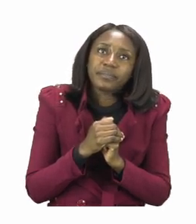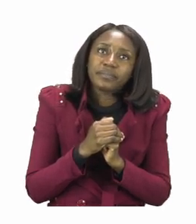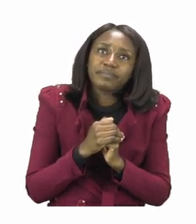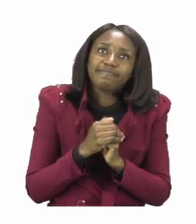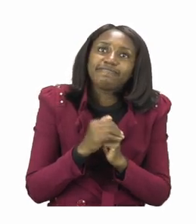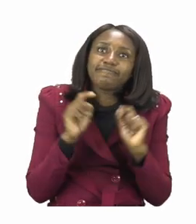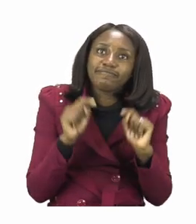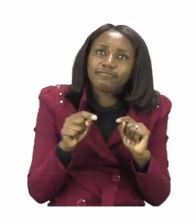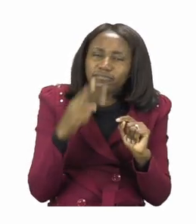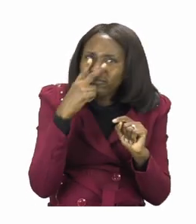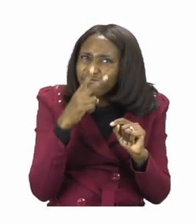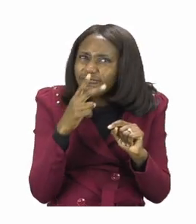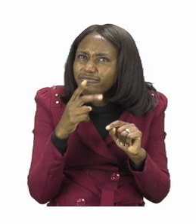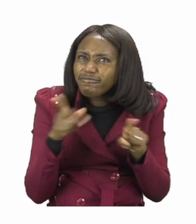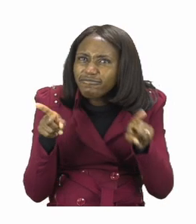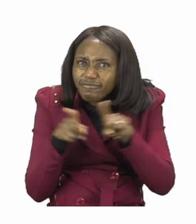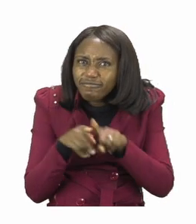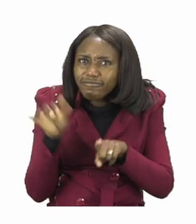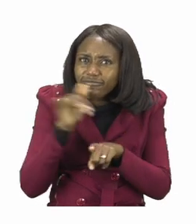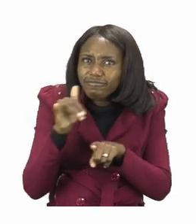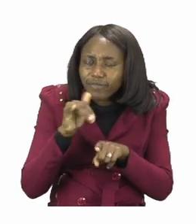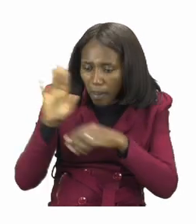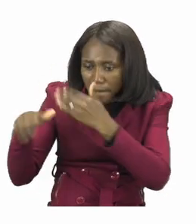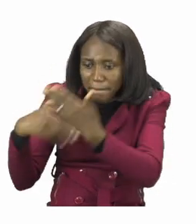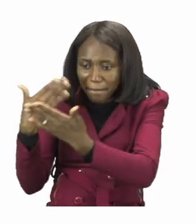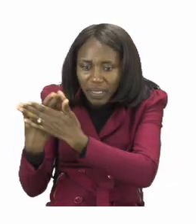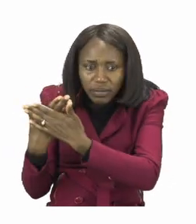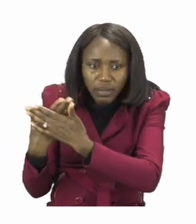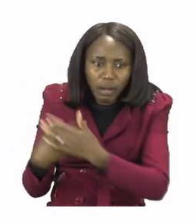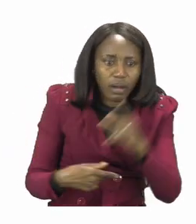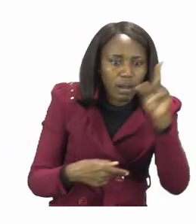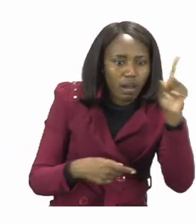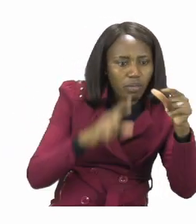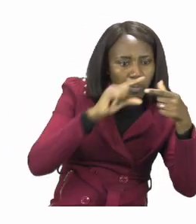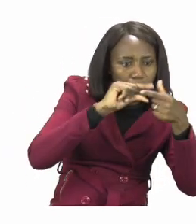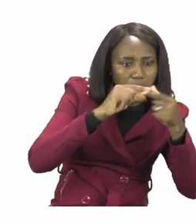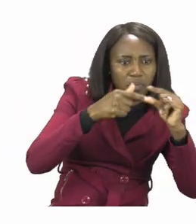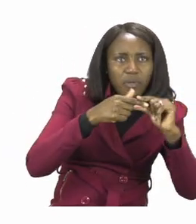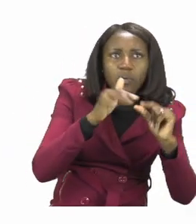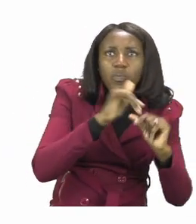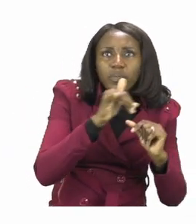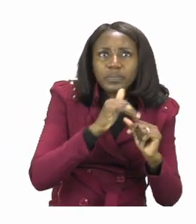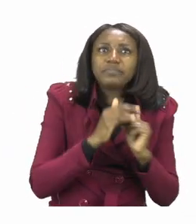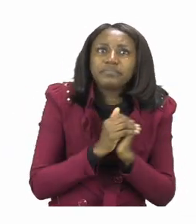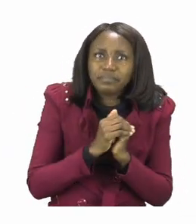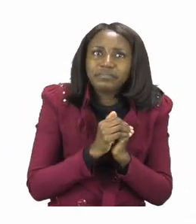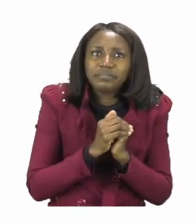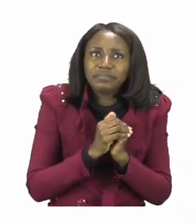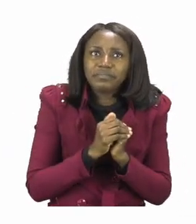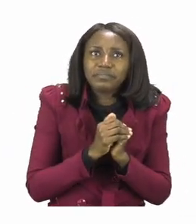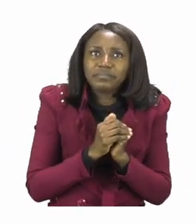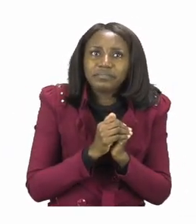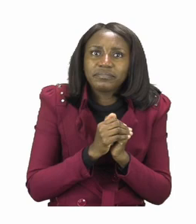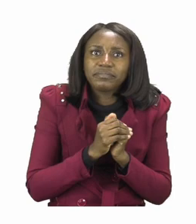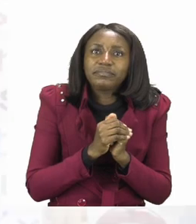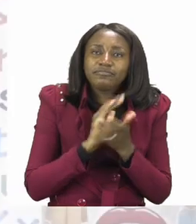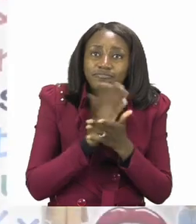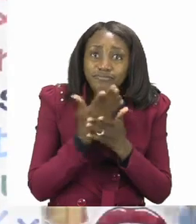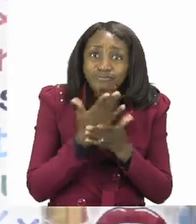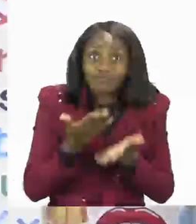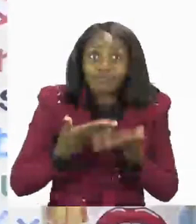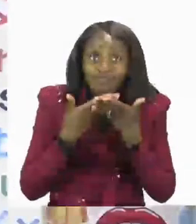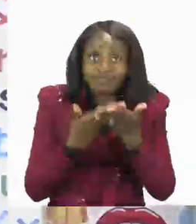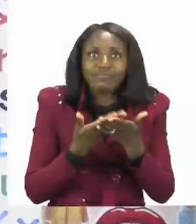job to match them according to what we can see. Let's take a look at the board. We're going to do some